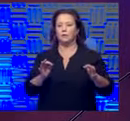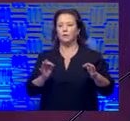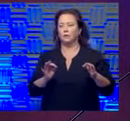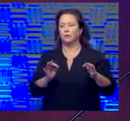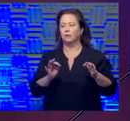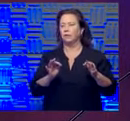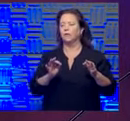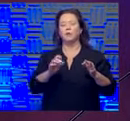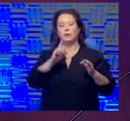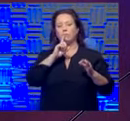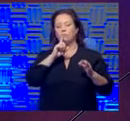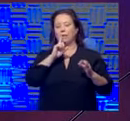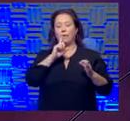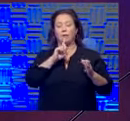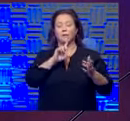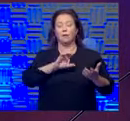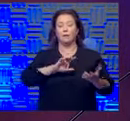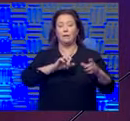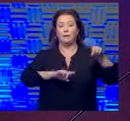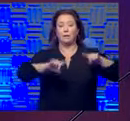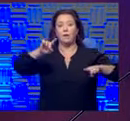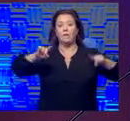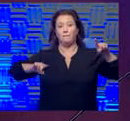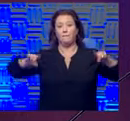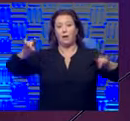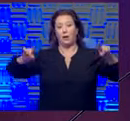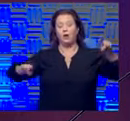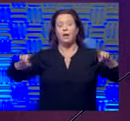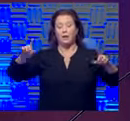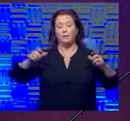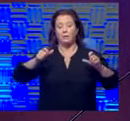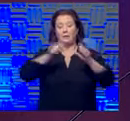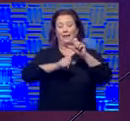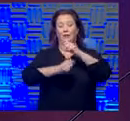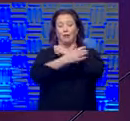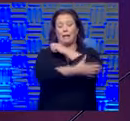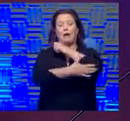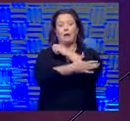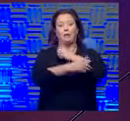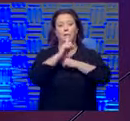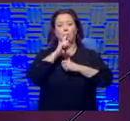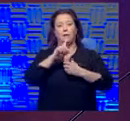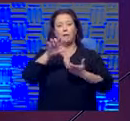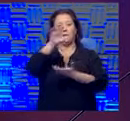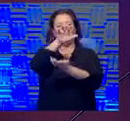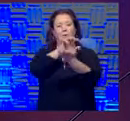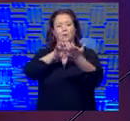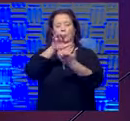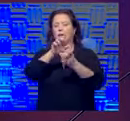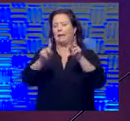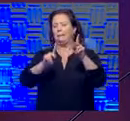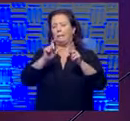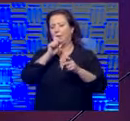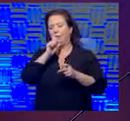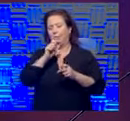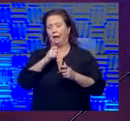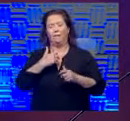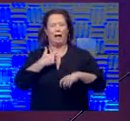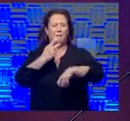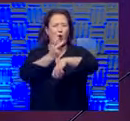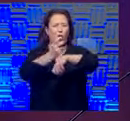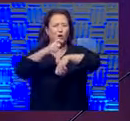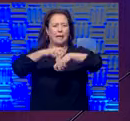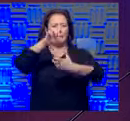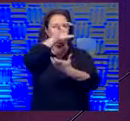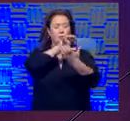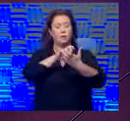highly irregular from one county to the next, and it's going to be very confusing. And I don't think people do well with confusion. In reality, we have two kinds